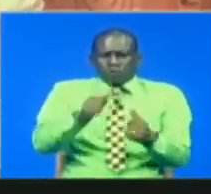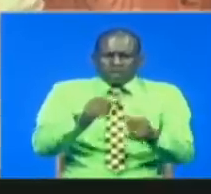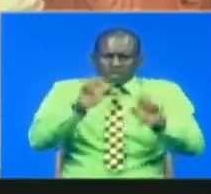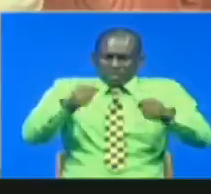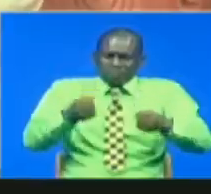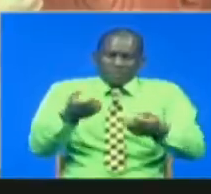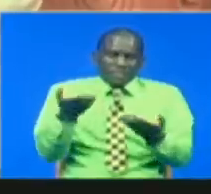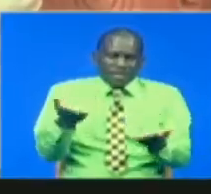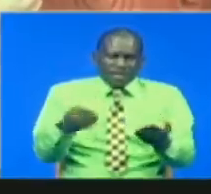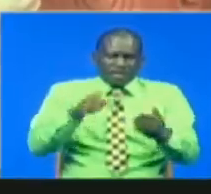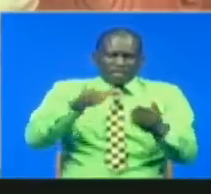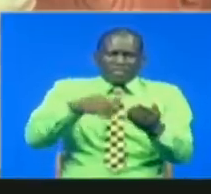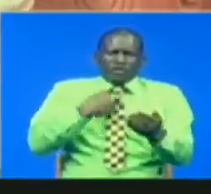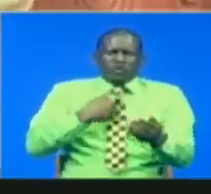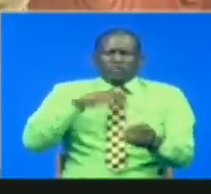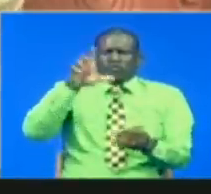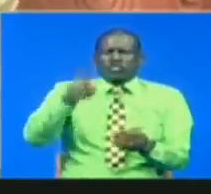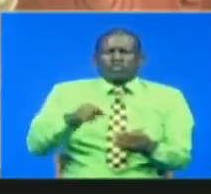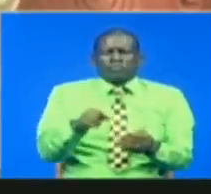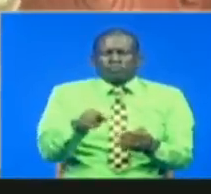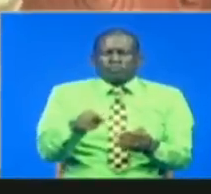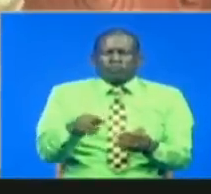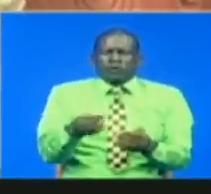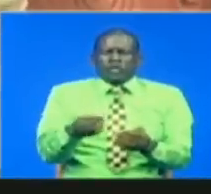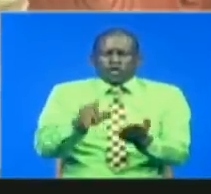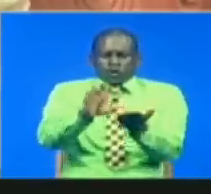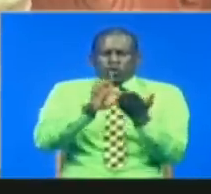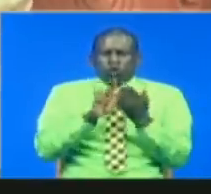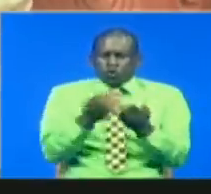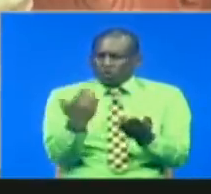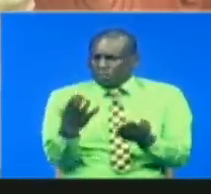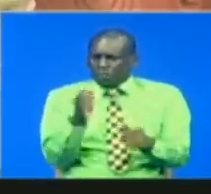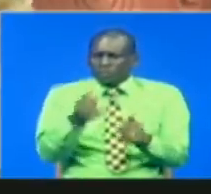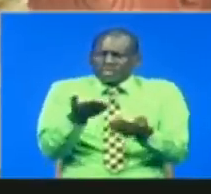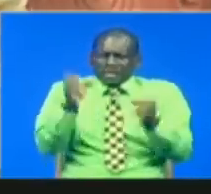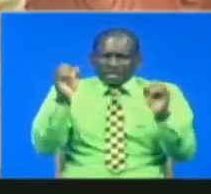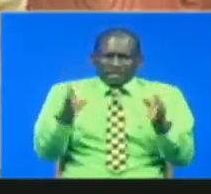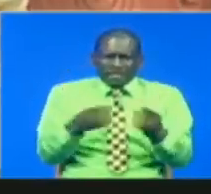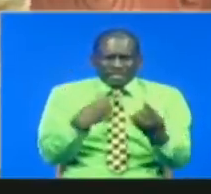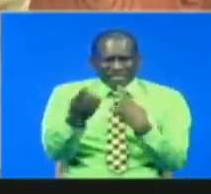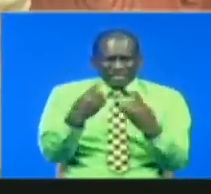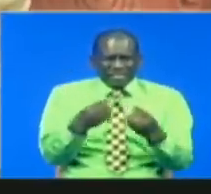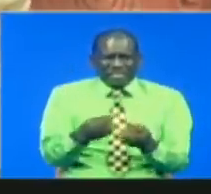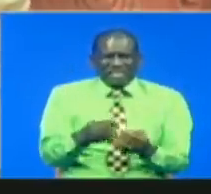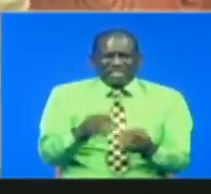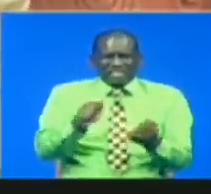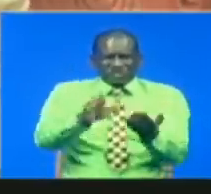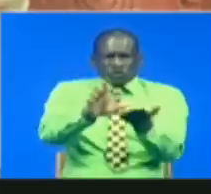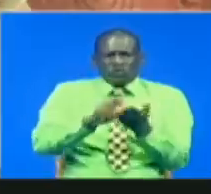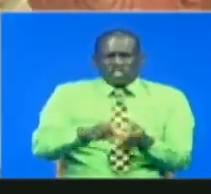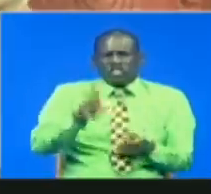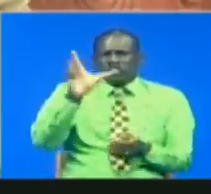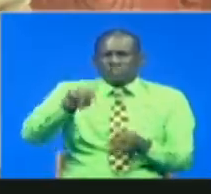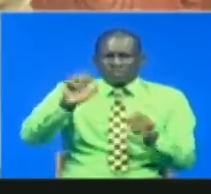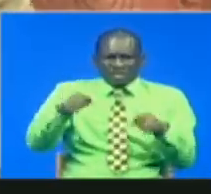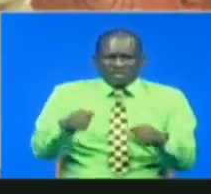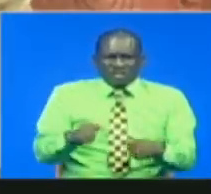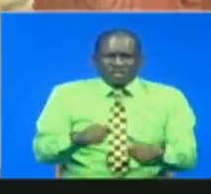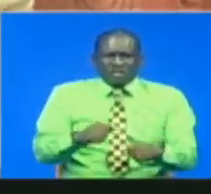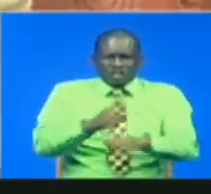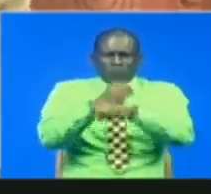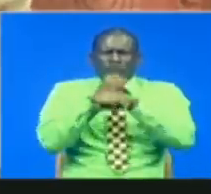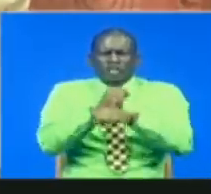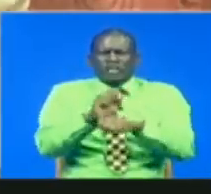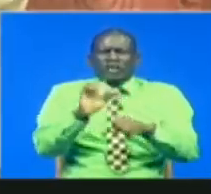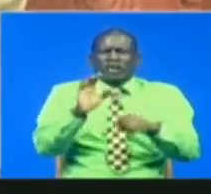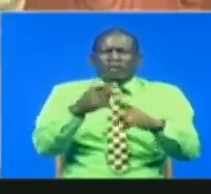to have cheaper credit on paper that is not available? And that's the whole argument. Because now it is cheaper, we protect it. But for what? To who?